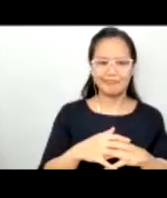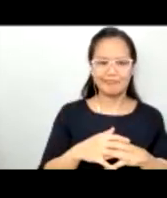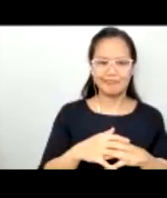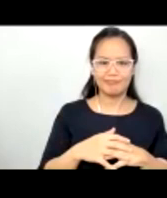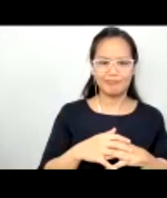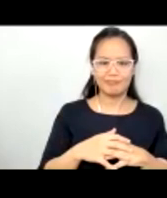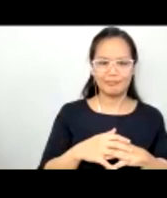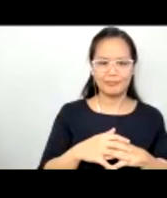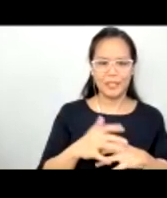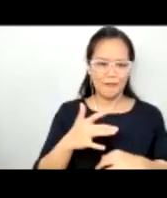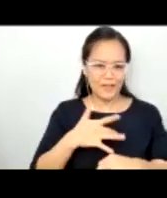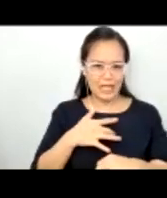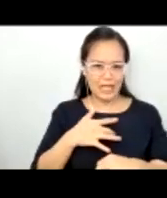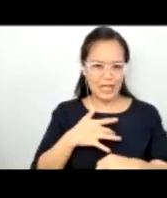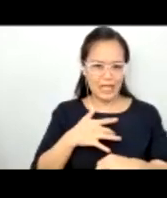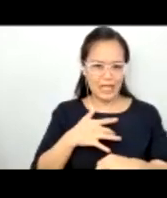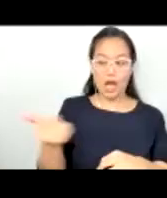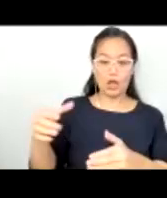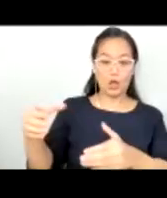make the other party win in a way.